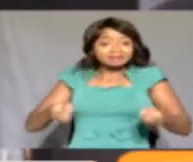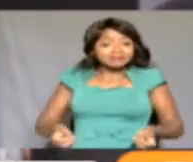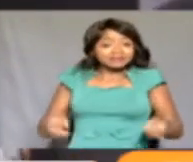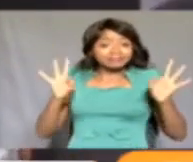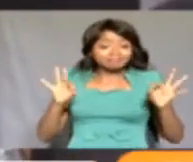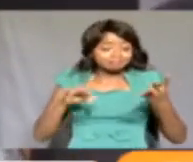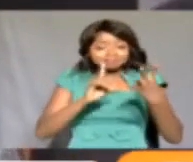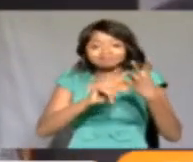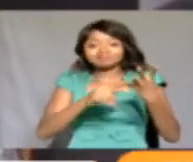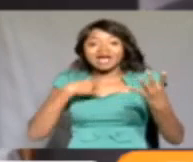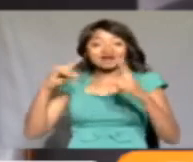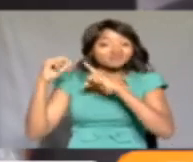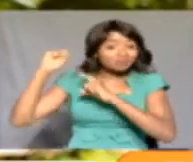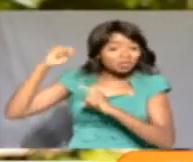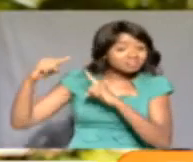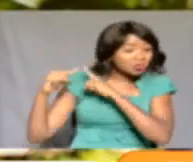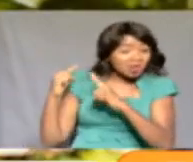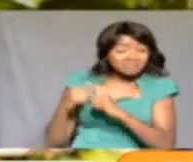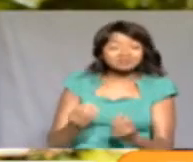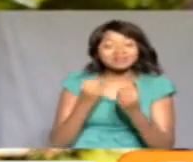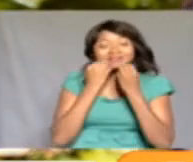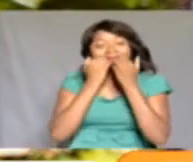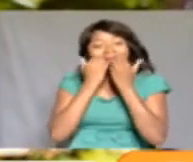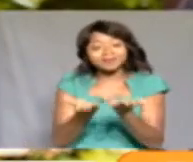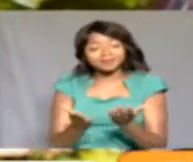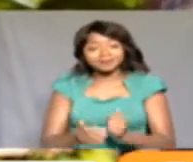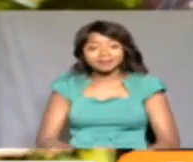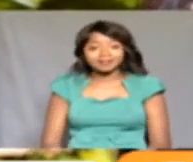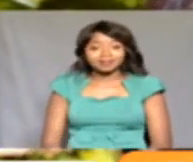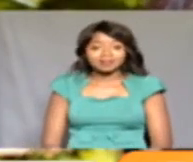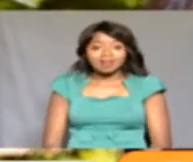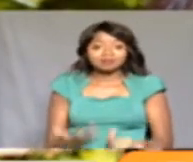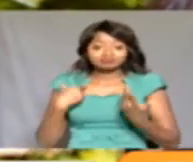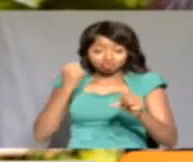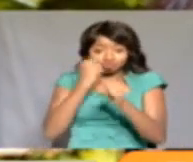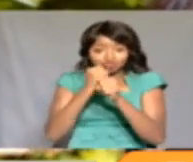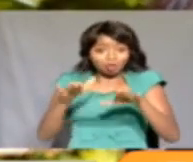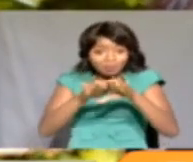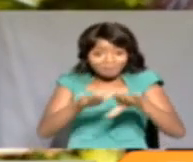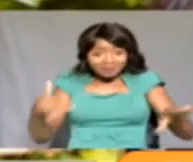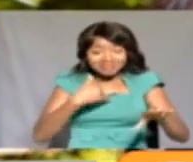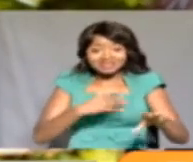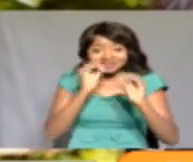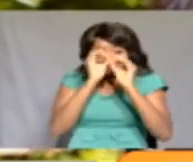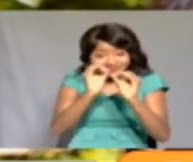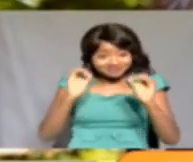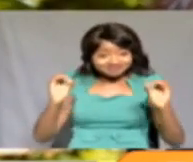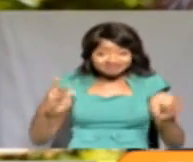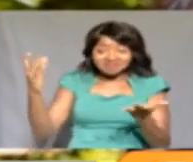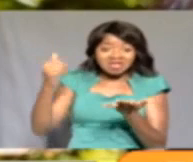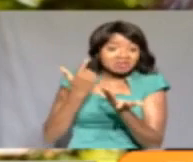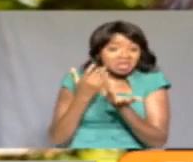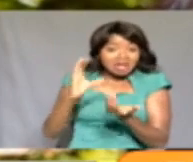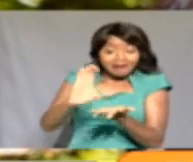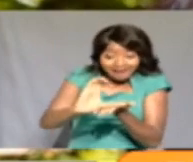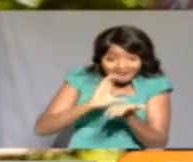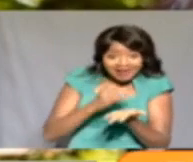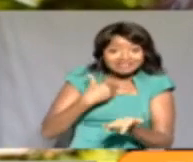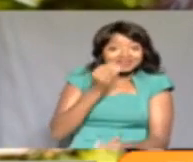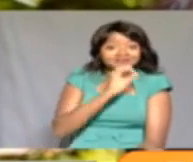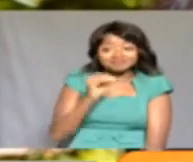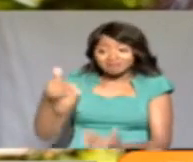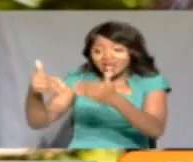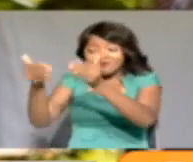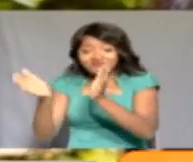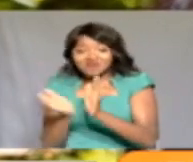no political experience. You are not. You do not have a permanent job where you are employed. You do not have any cash. Your family,